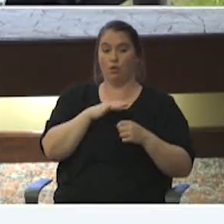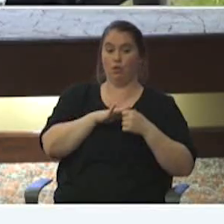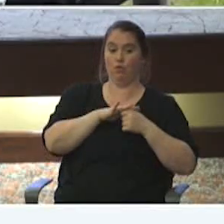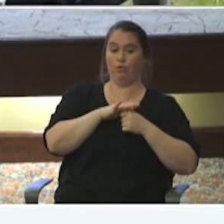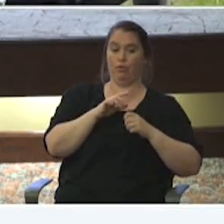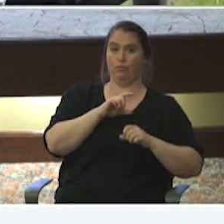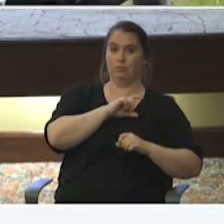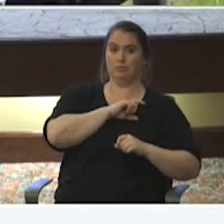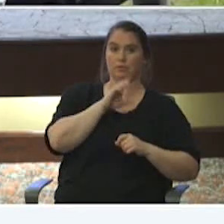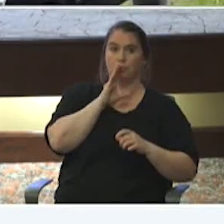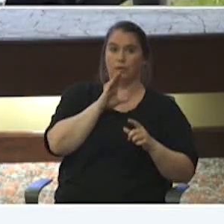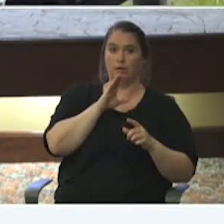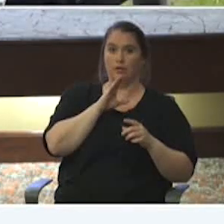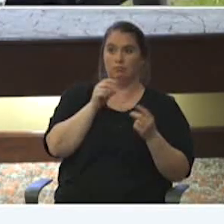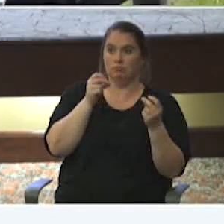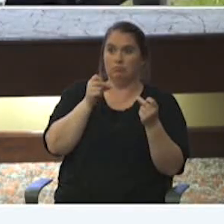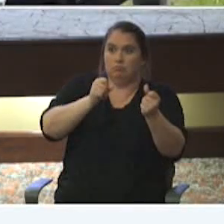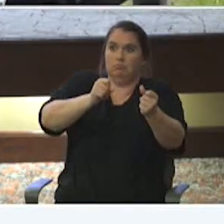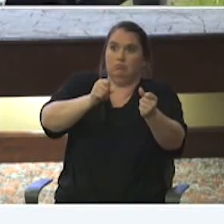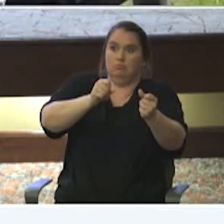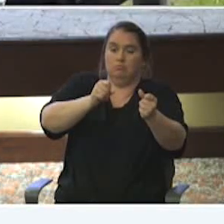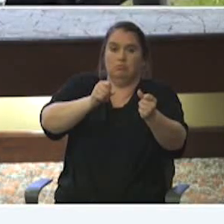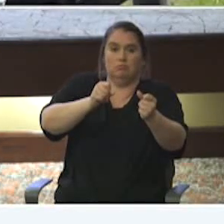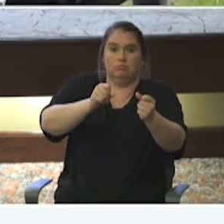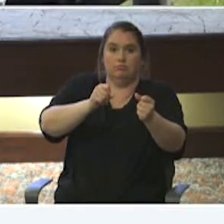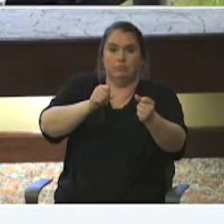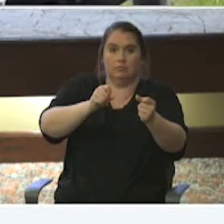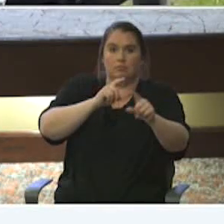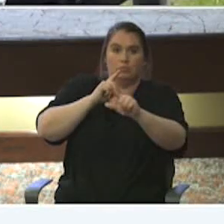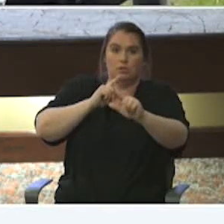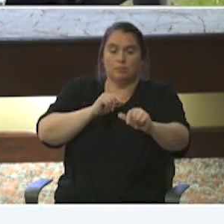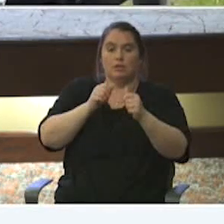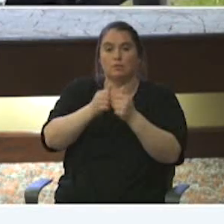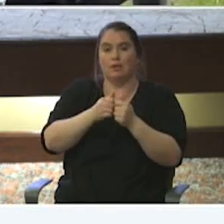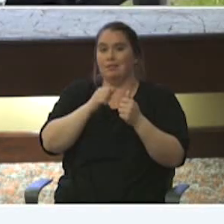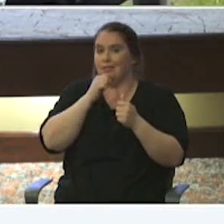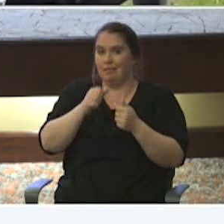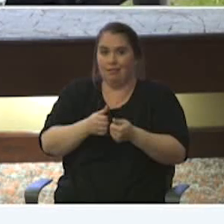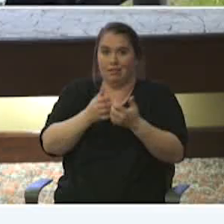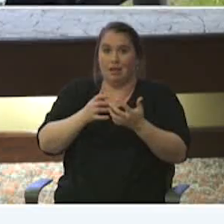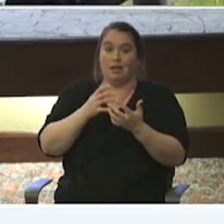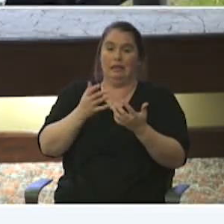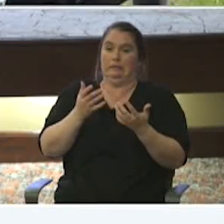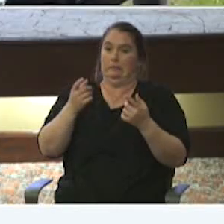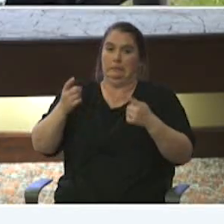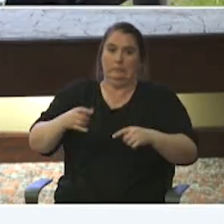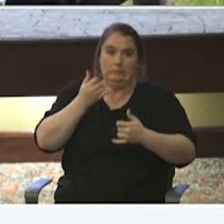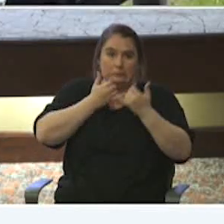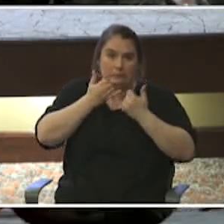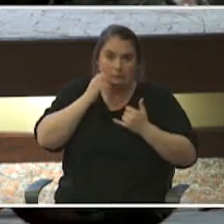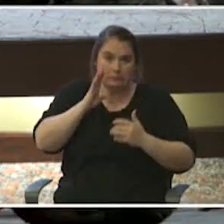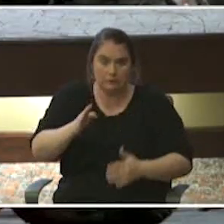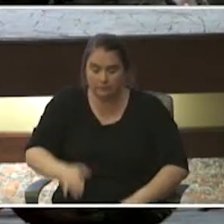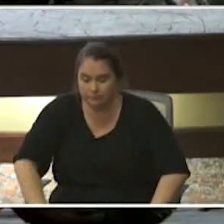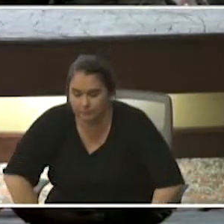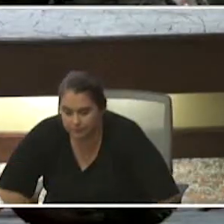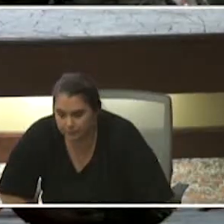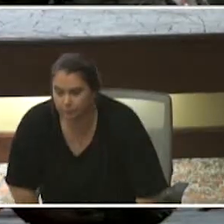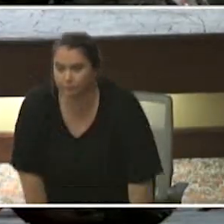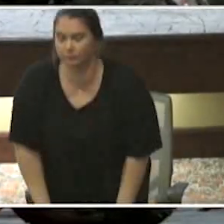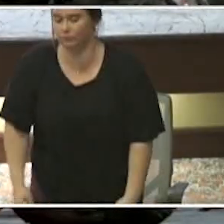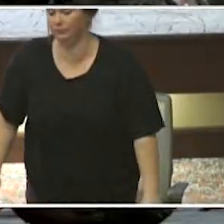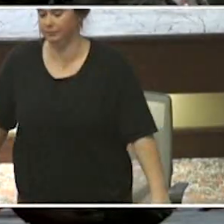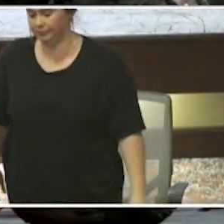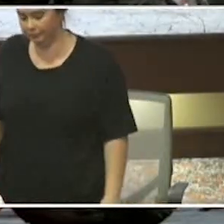are making on-the-fly decisions without a lot of information and perceived mistakes are taking place. And